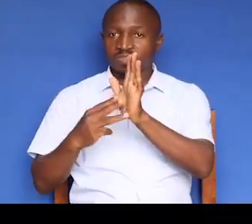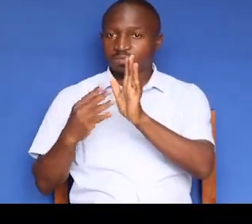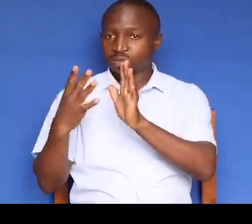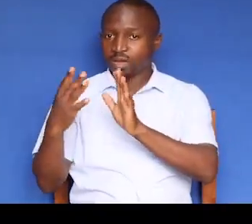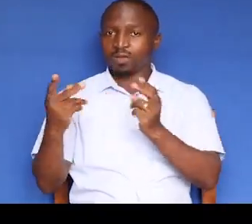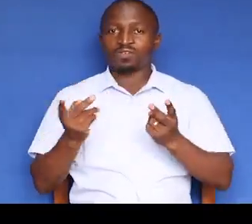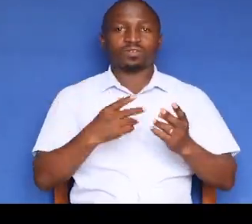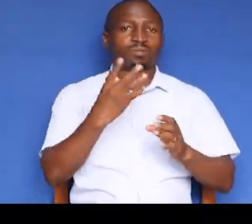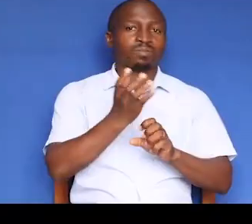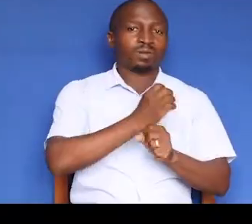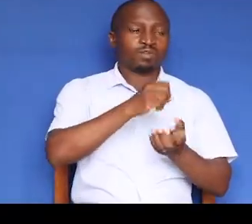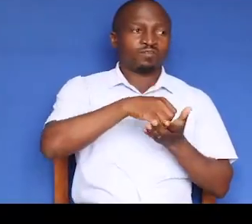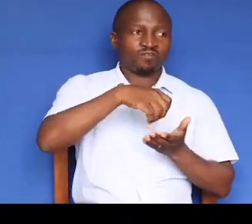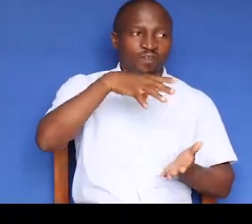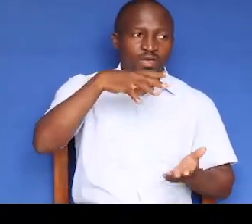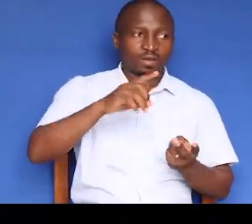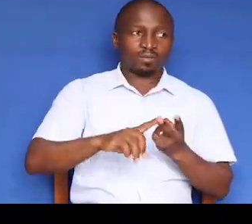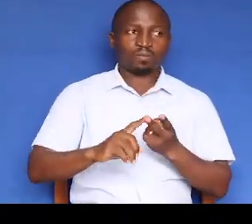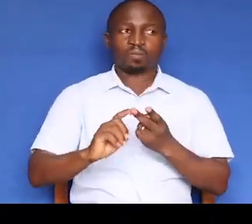we also get profit